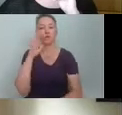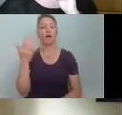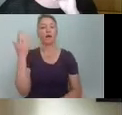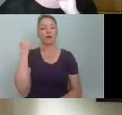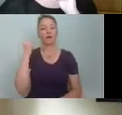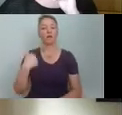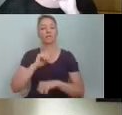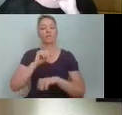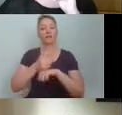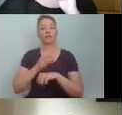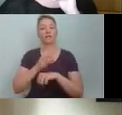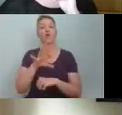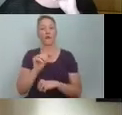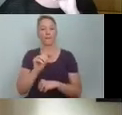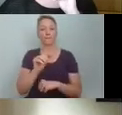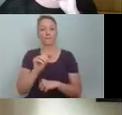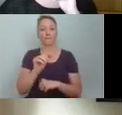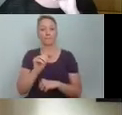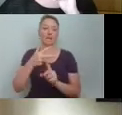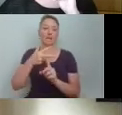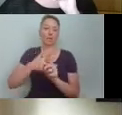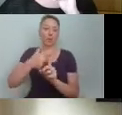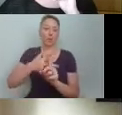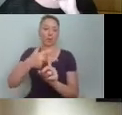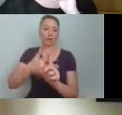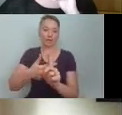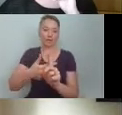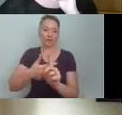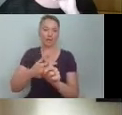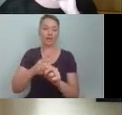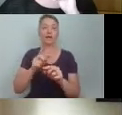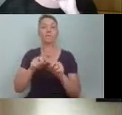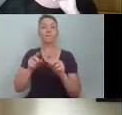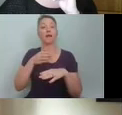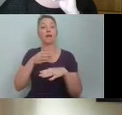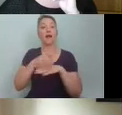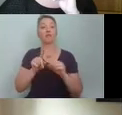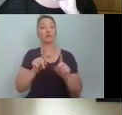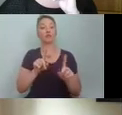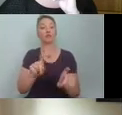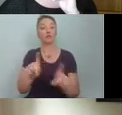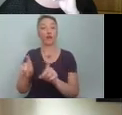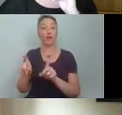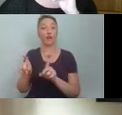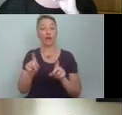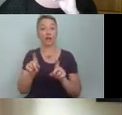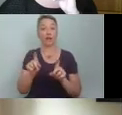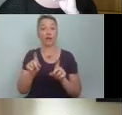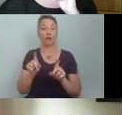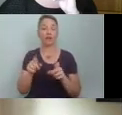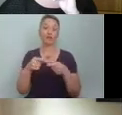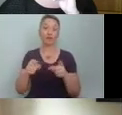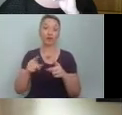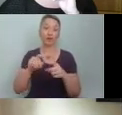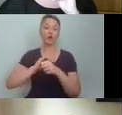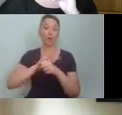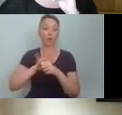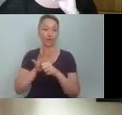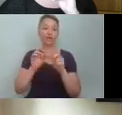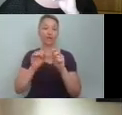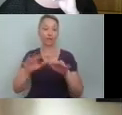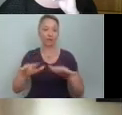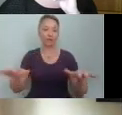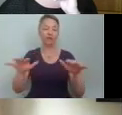about a quarterly basis, but after doing a survey during this COVID event, we